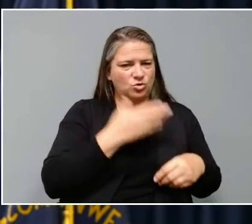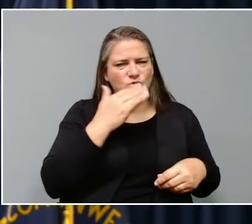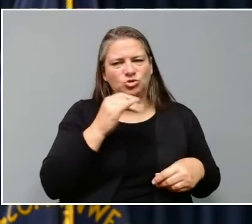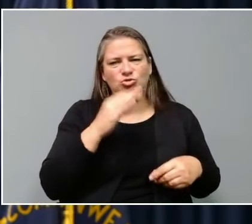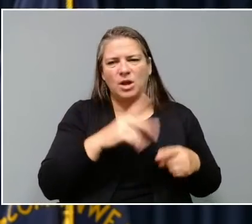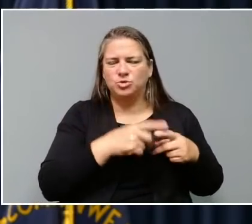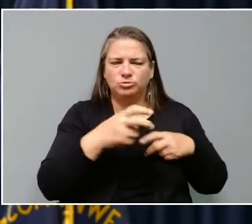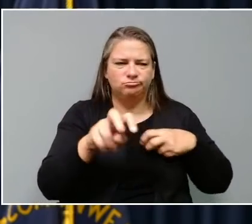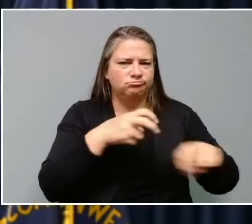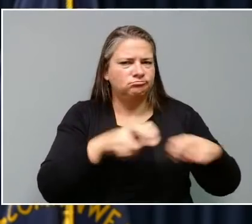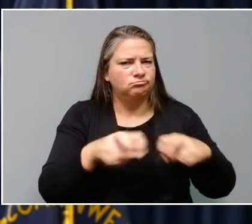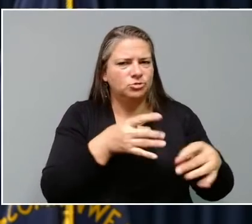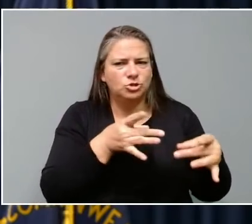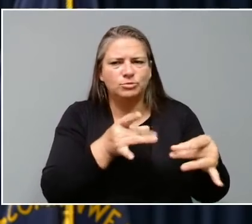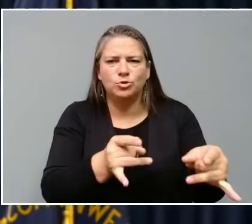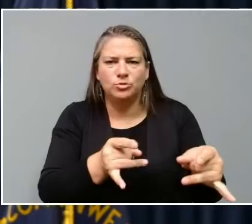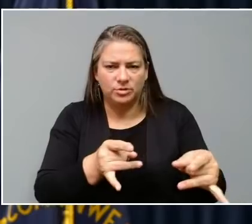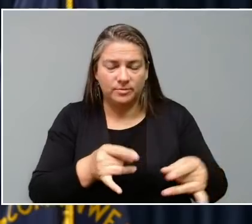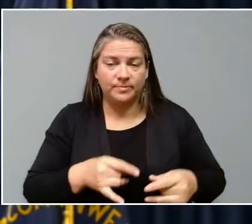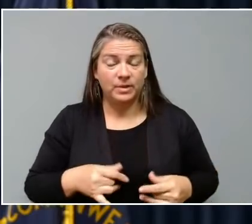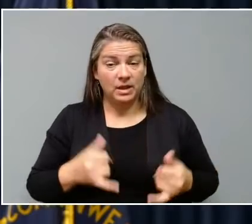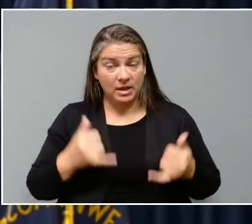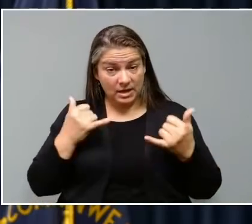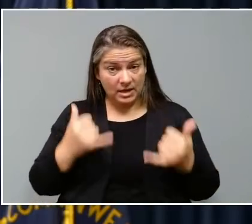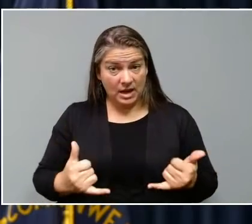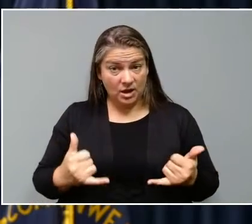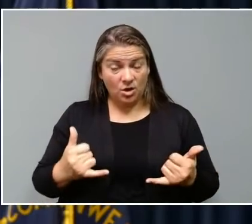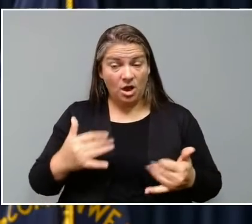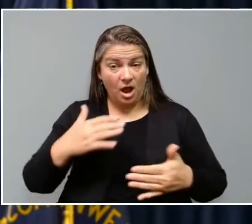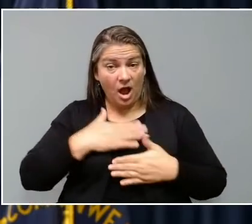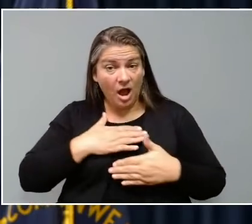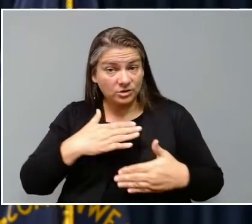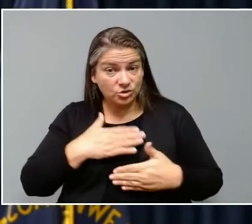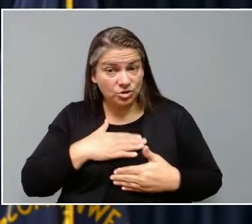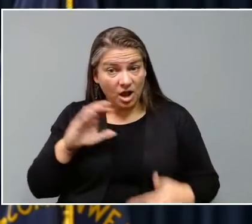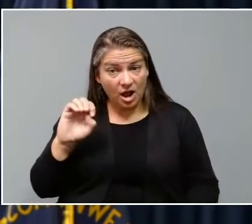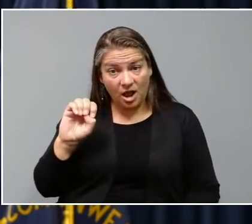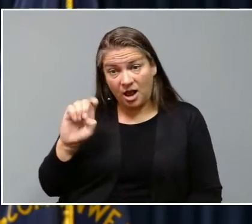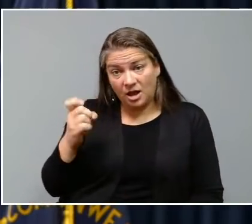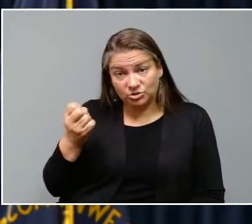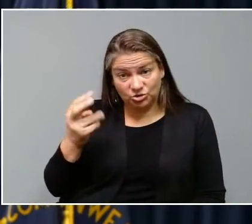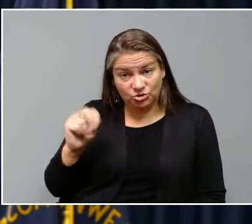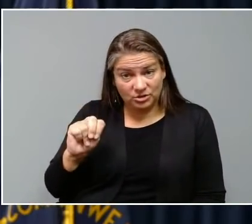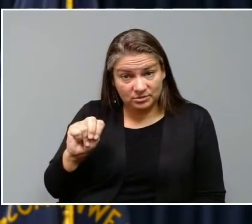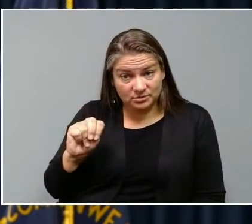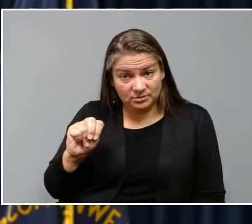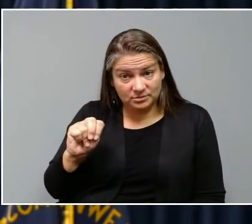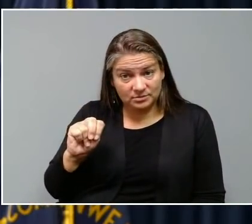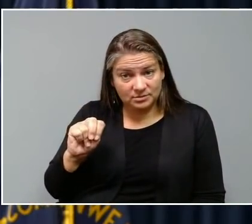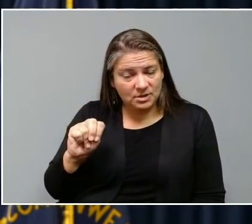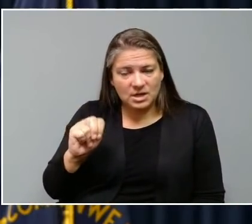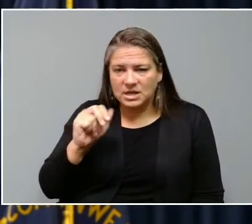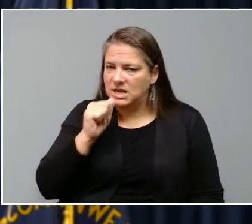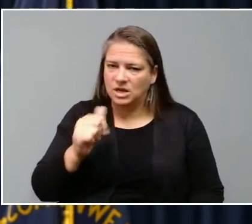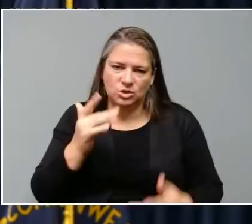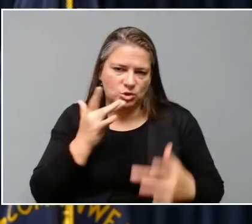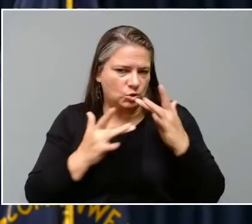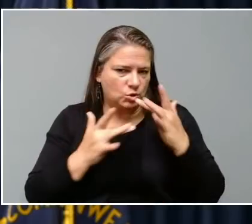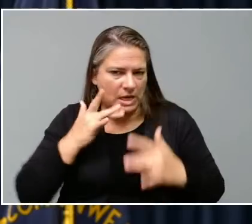currently do not have shortages in oxygen, but we ought to be preparing to have them. We are seeing